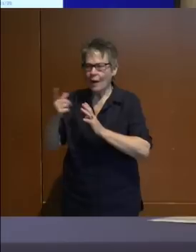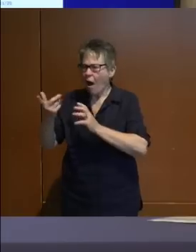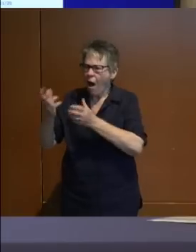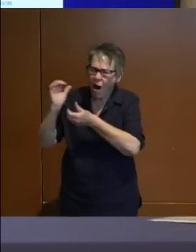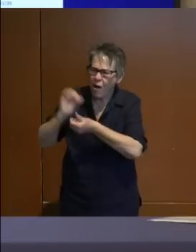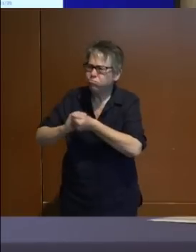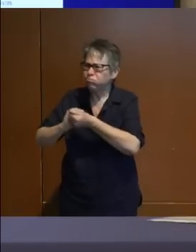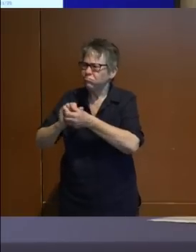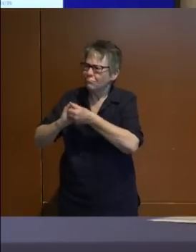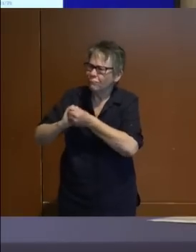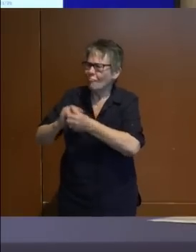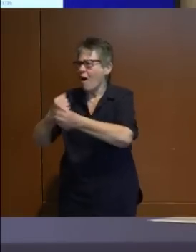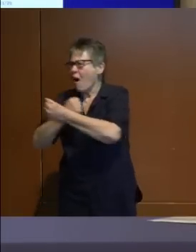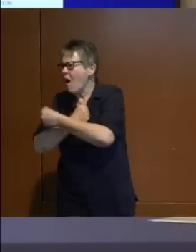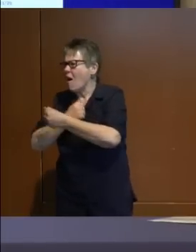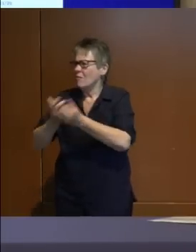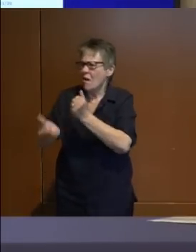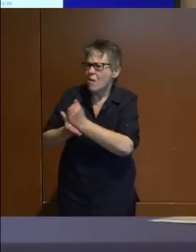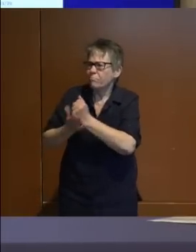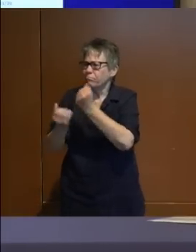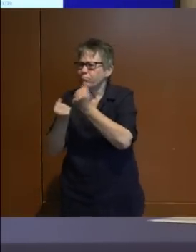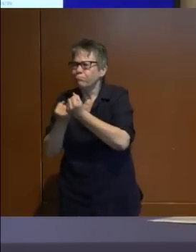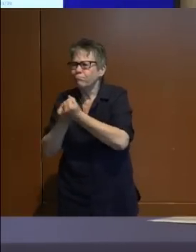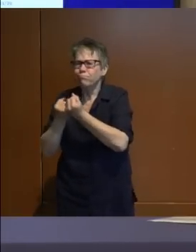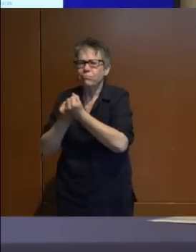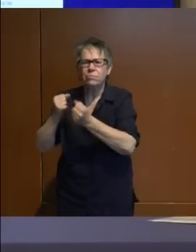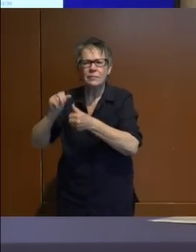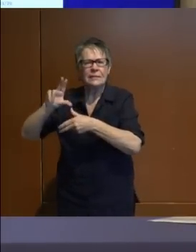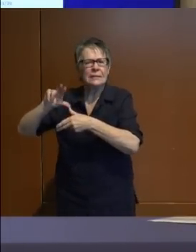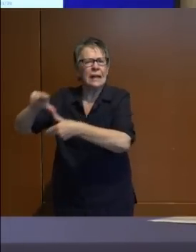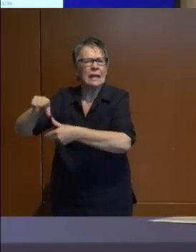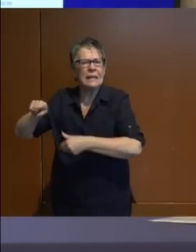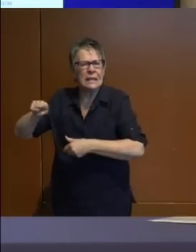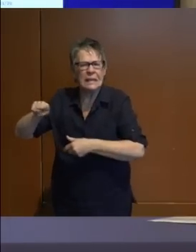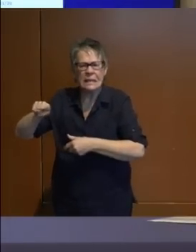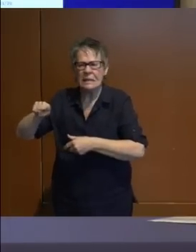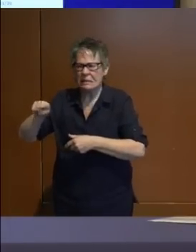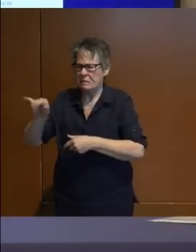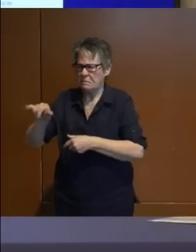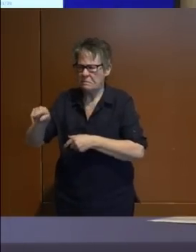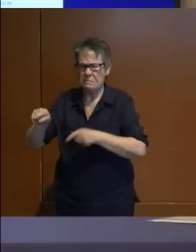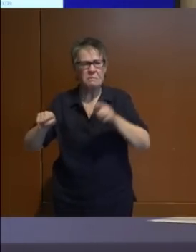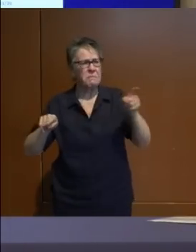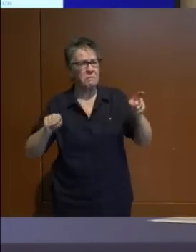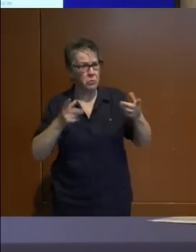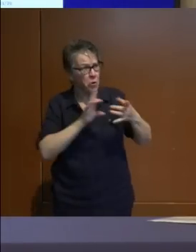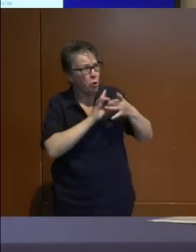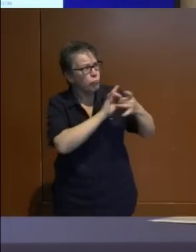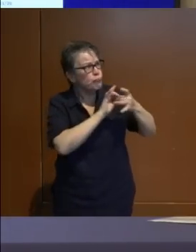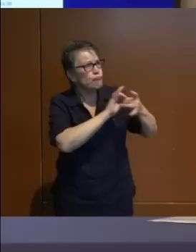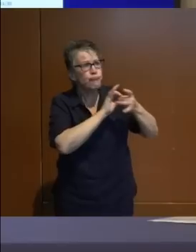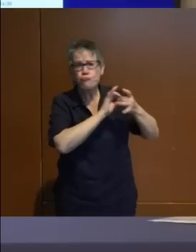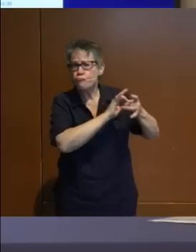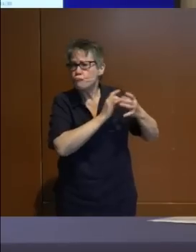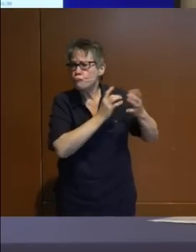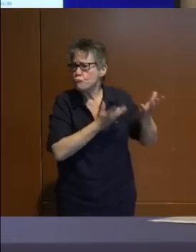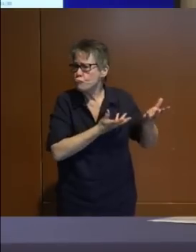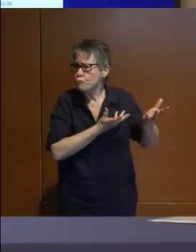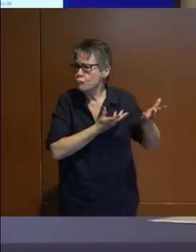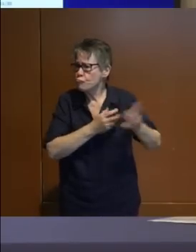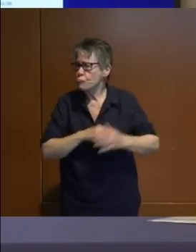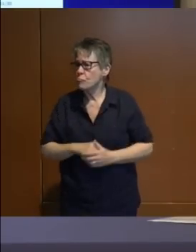some hospitals are supposed to be reporting that. What can you tell us about where we stand? And also on the pop-up hospitals, are those ready to